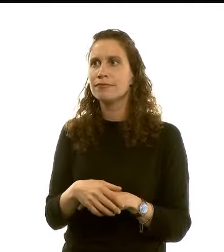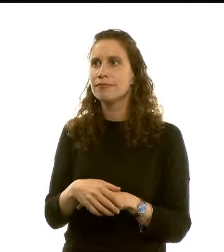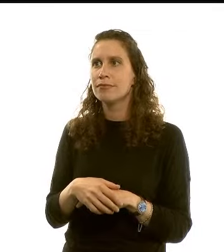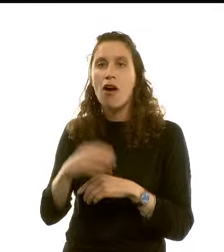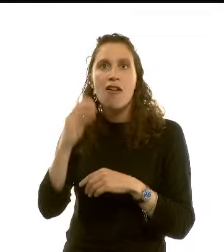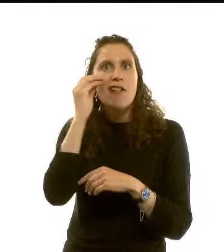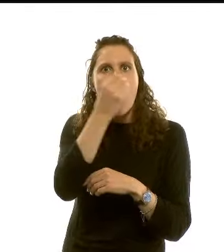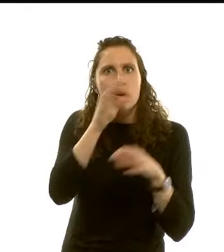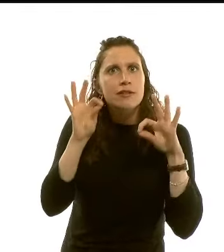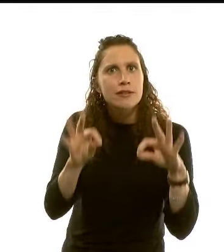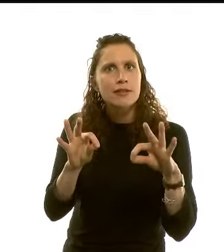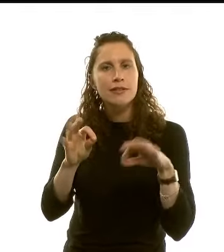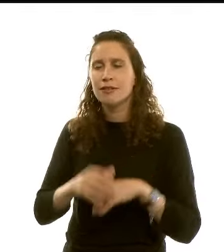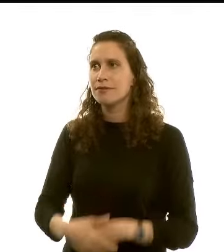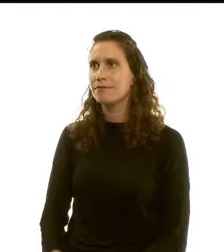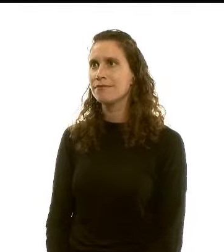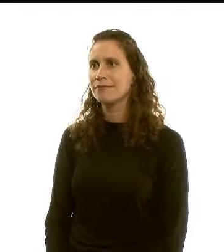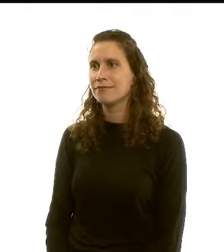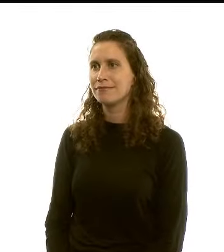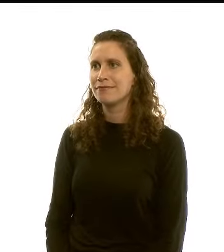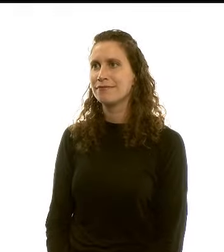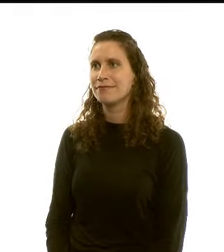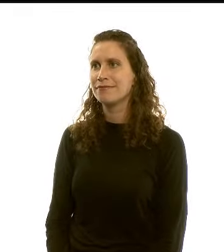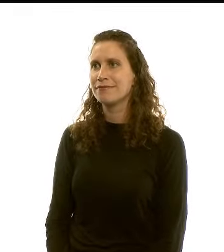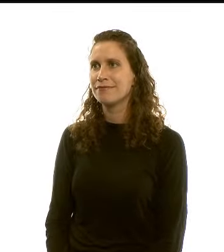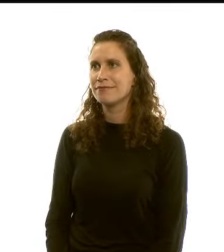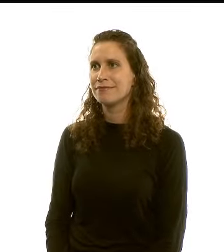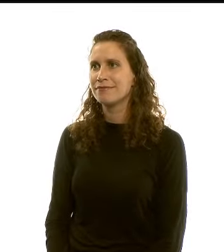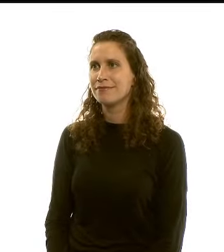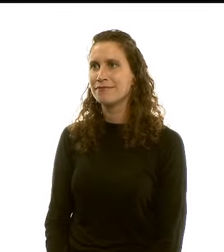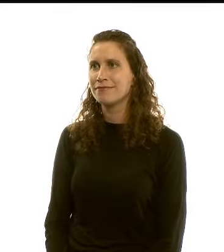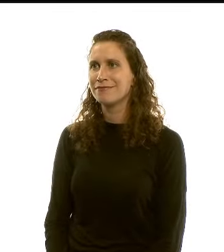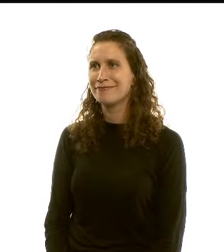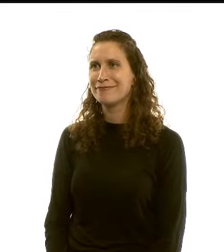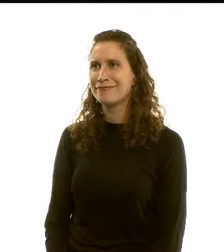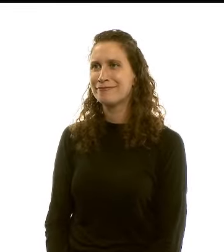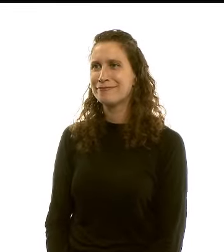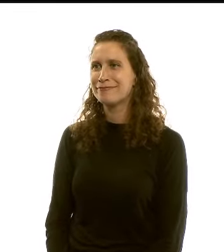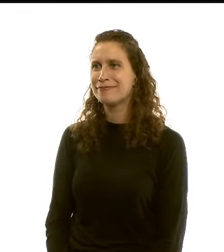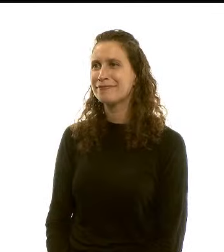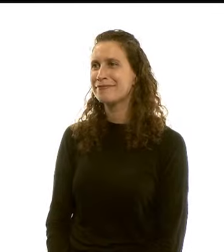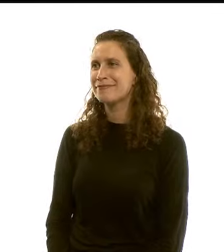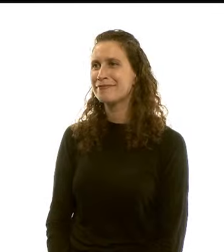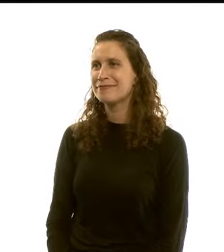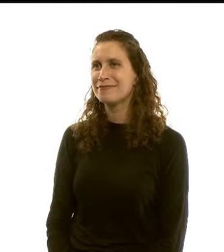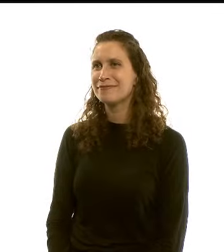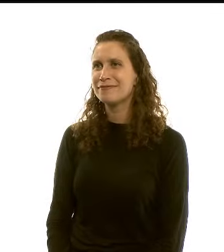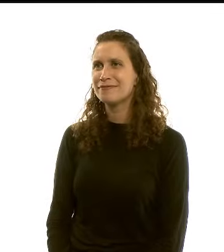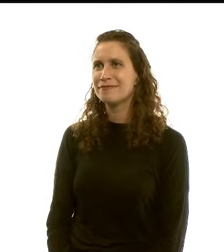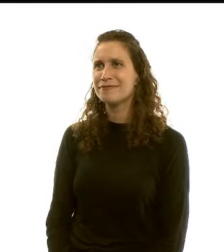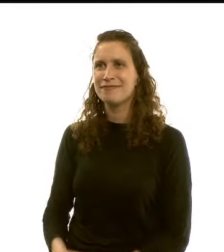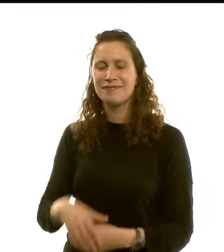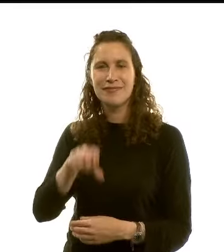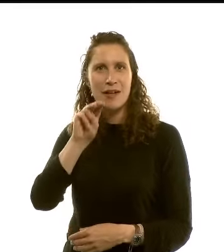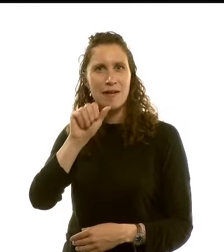blue flowers, they can be like splashes. Yeah, we're good. Look at that, beautiful. This is so tricky.